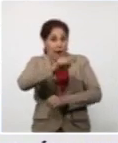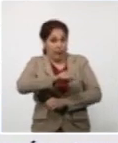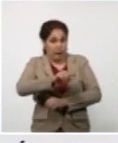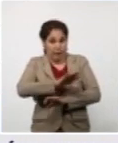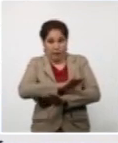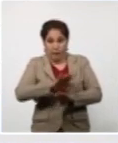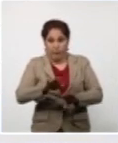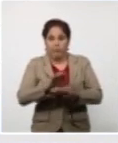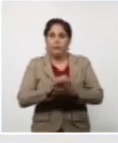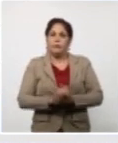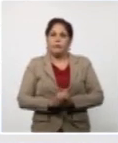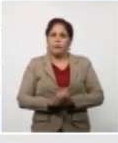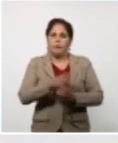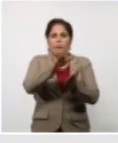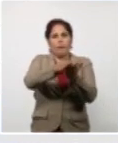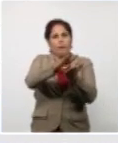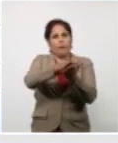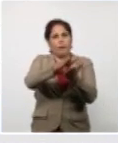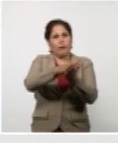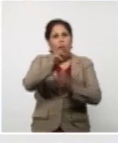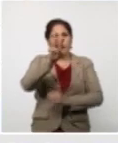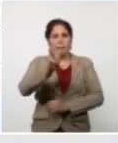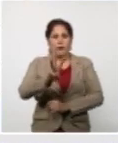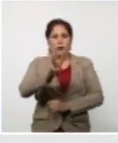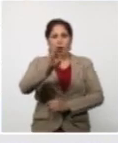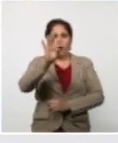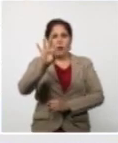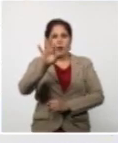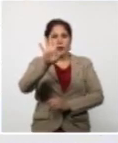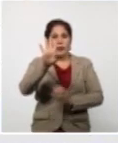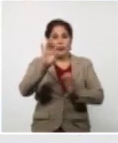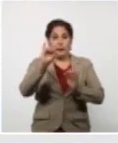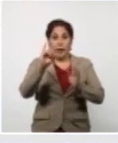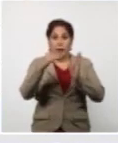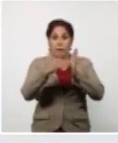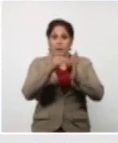5,734 people died in the world in one single day,